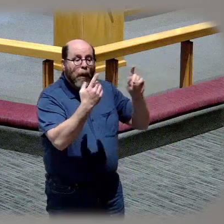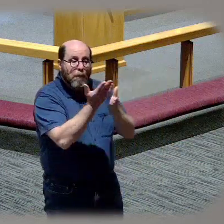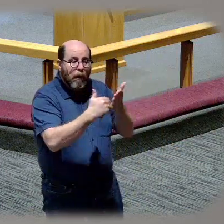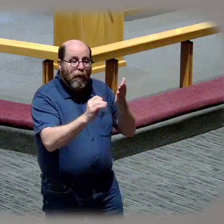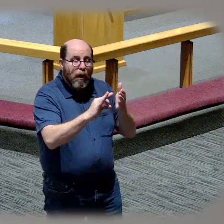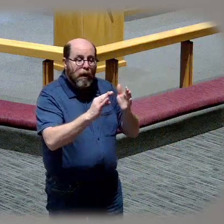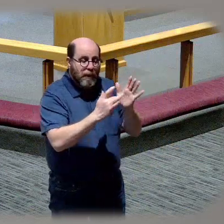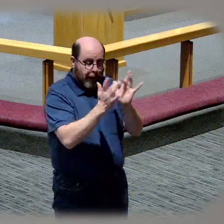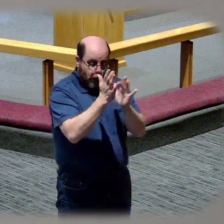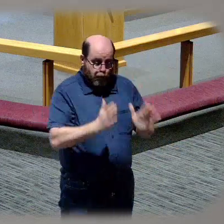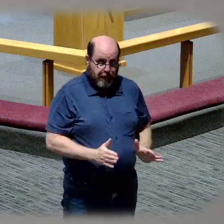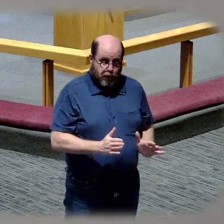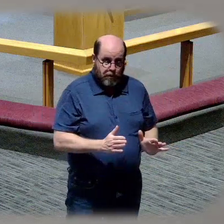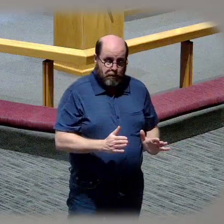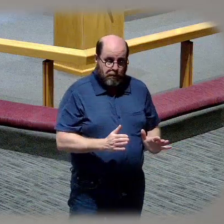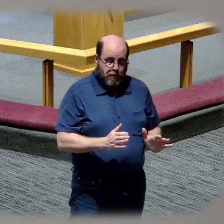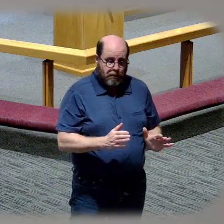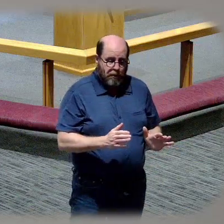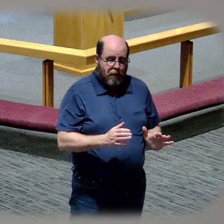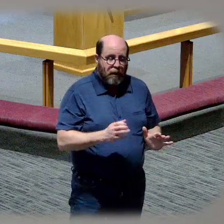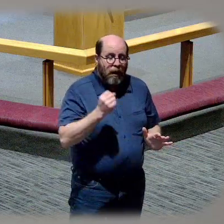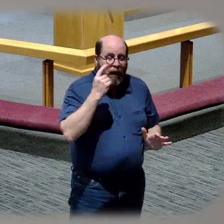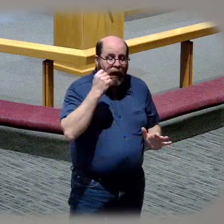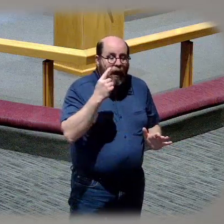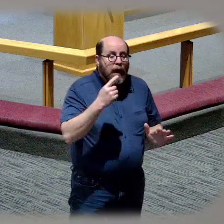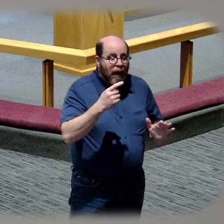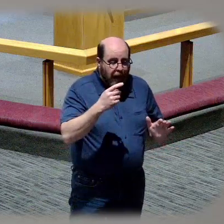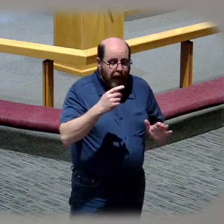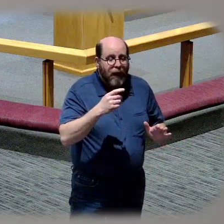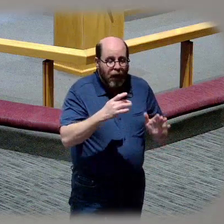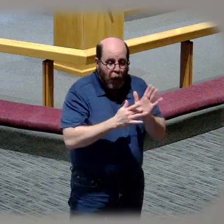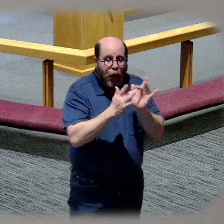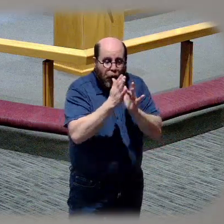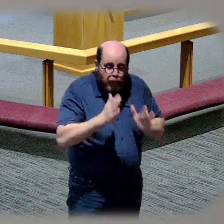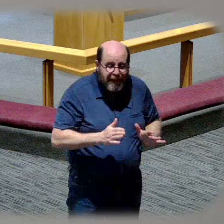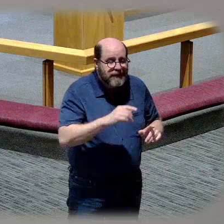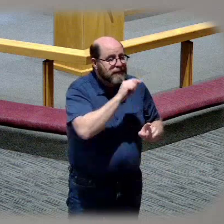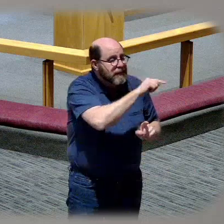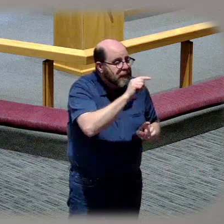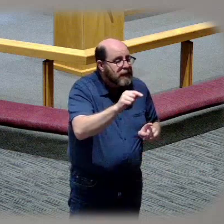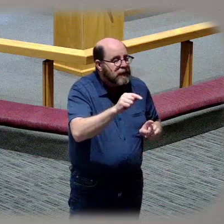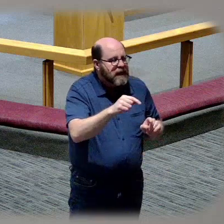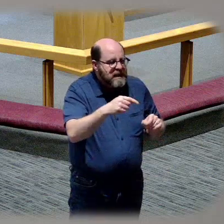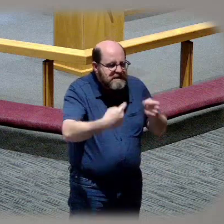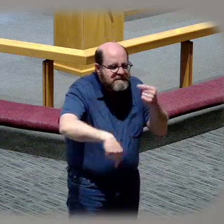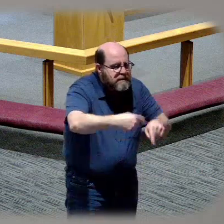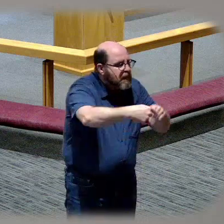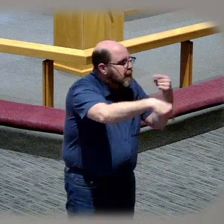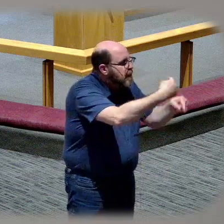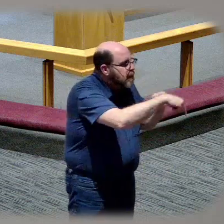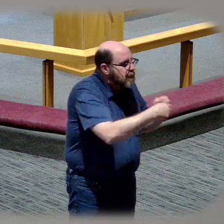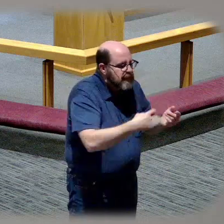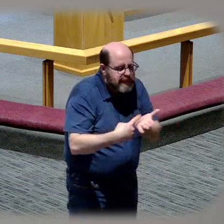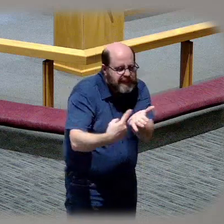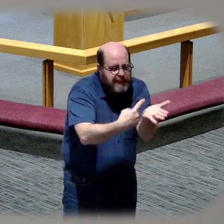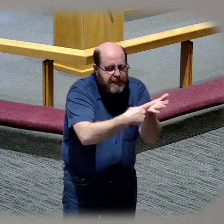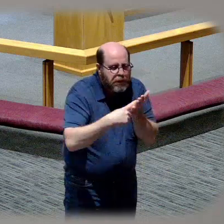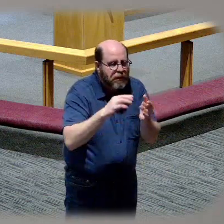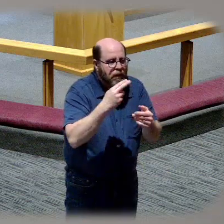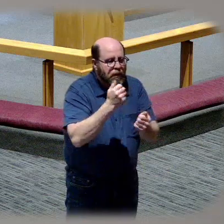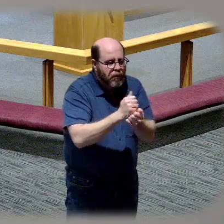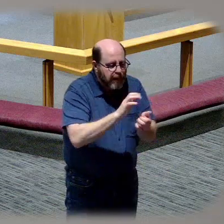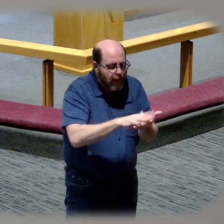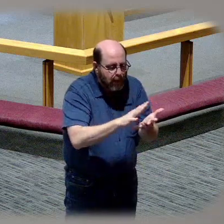Christianity is that Christians tend to squabble over from time to time this issue of baptism of the Holy Spirit connected with baptism